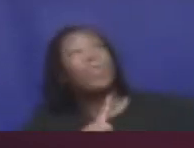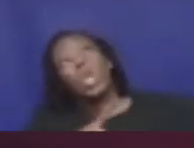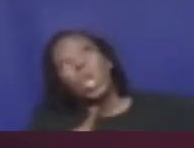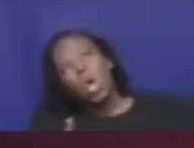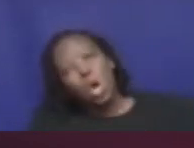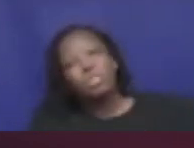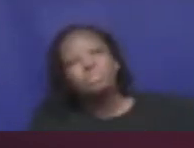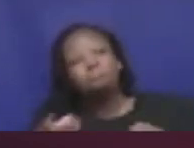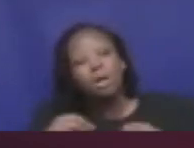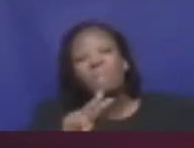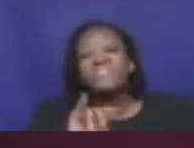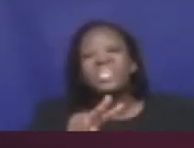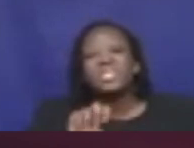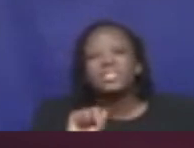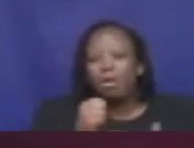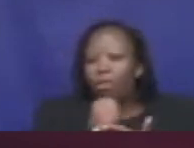a visa? No.